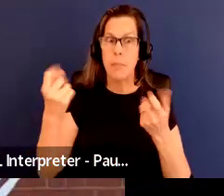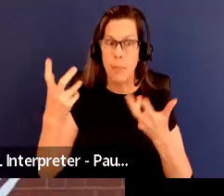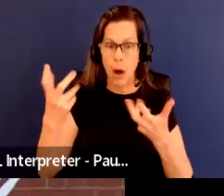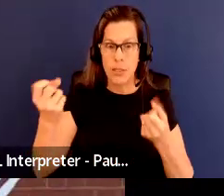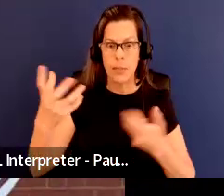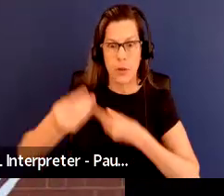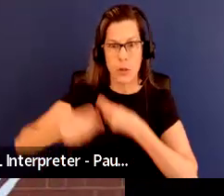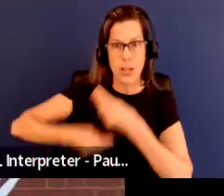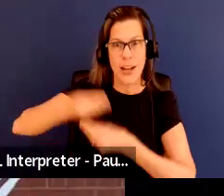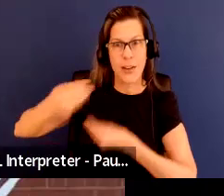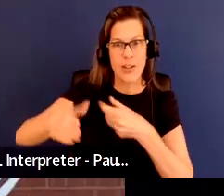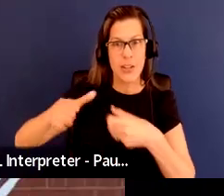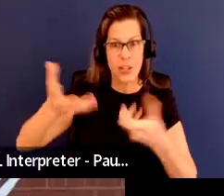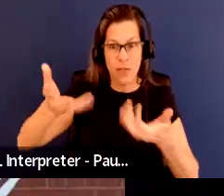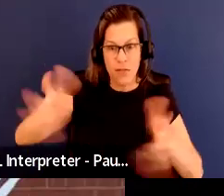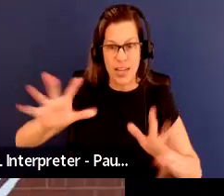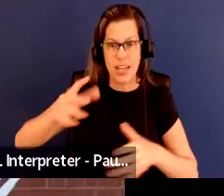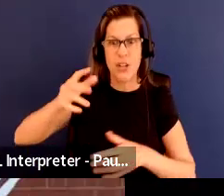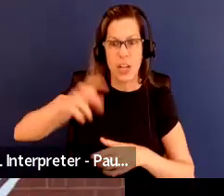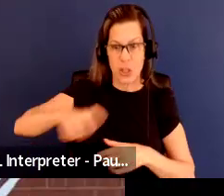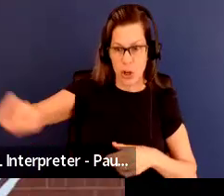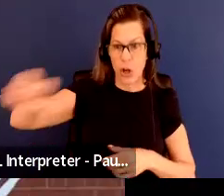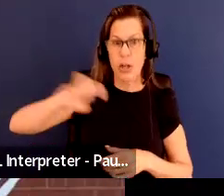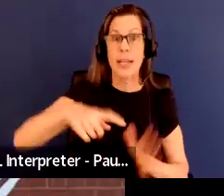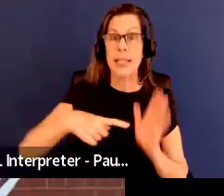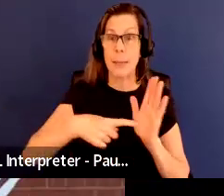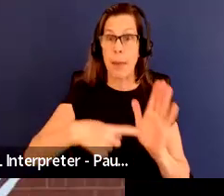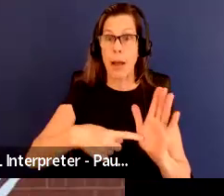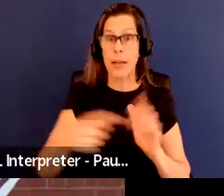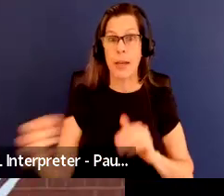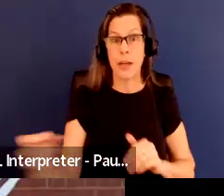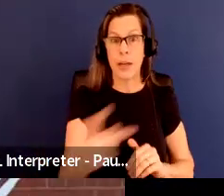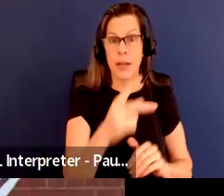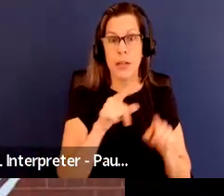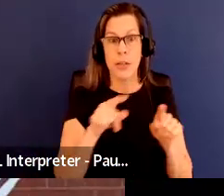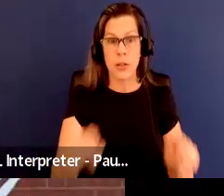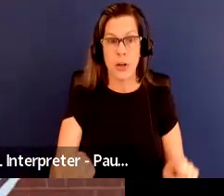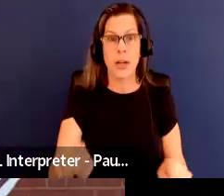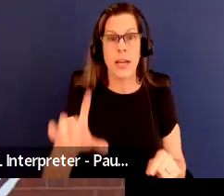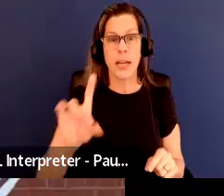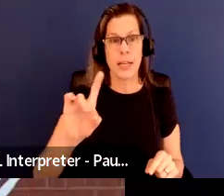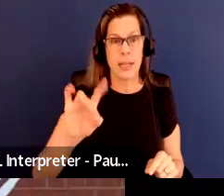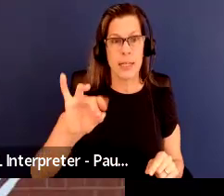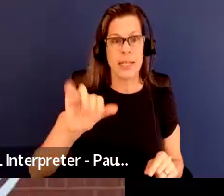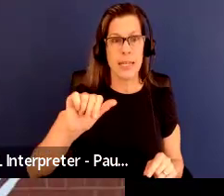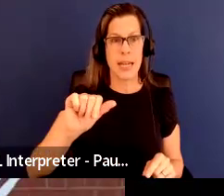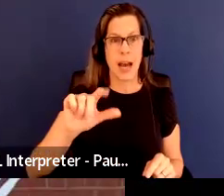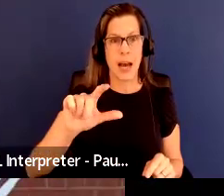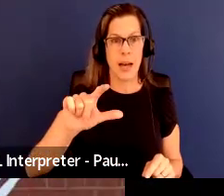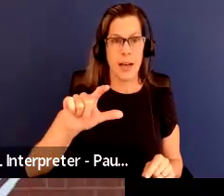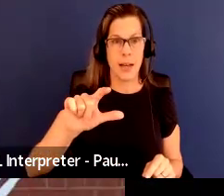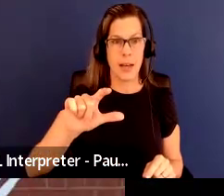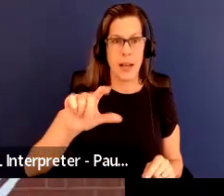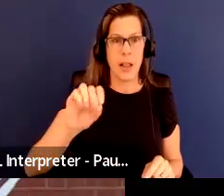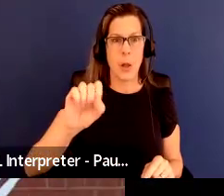to complete the journey, and symbolically returns during Dia de los Muertos in time to commemorate those